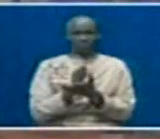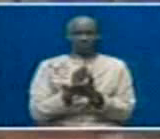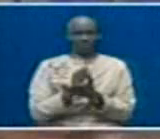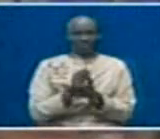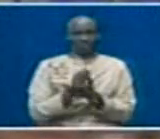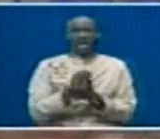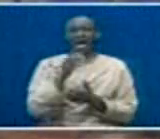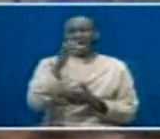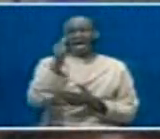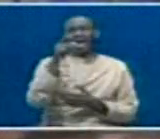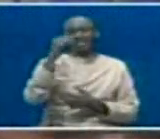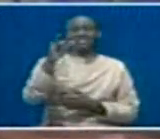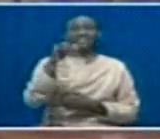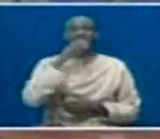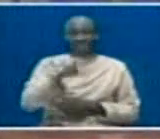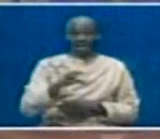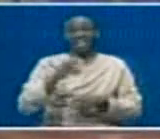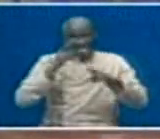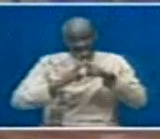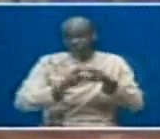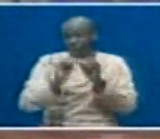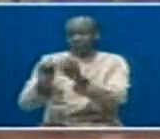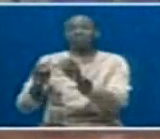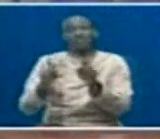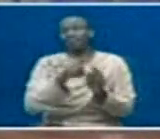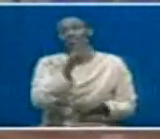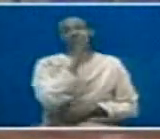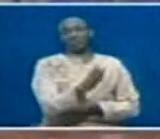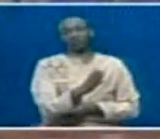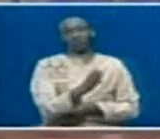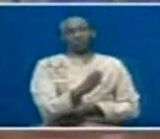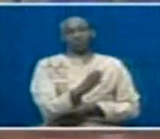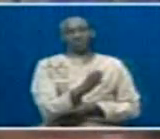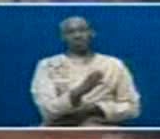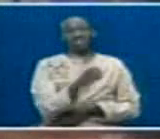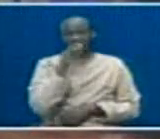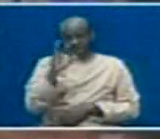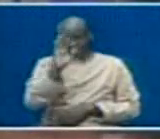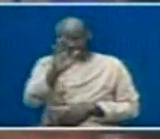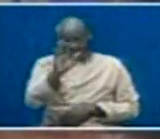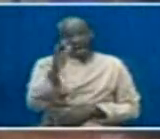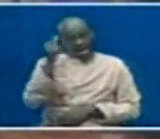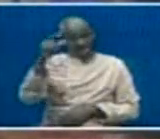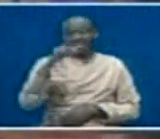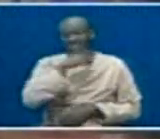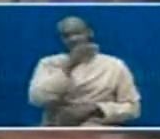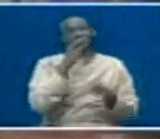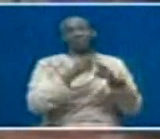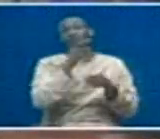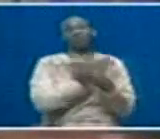Ali's son, Kim, was named after Kimwinyi. You understand? Yeah. Yeah, one of the sons. Right. Kimwinyi, Kim.